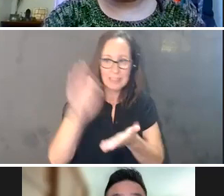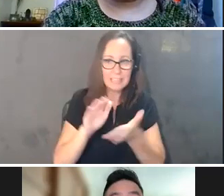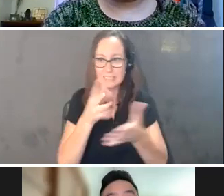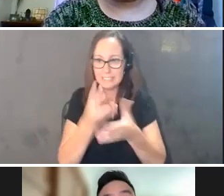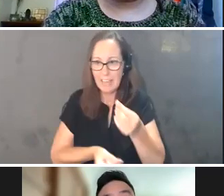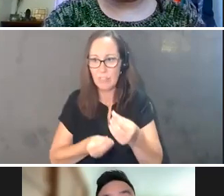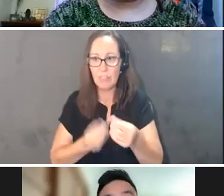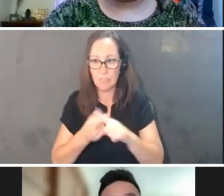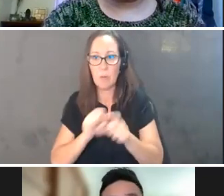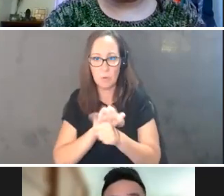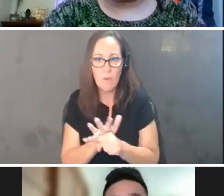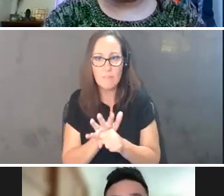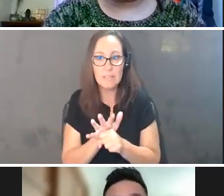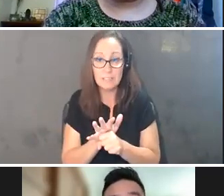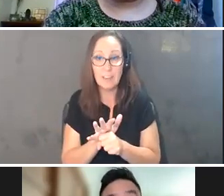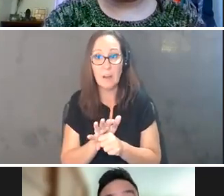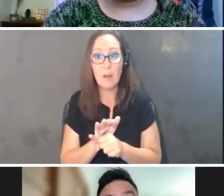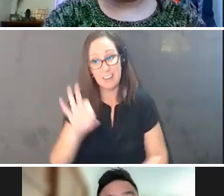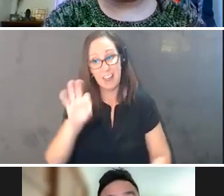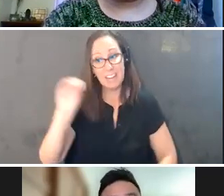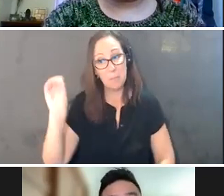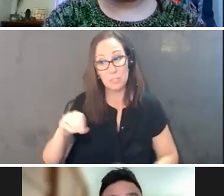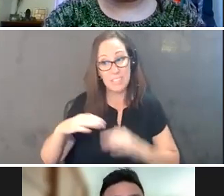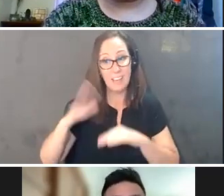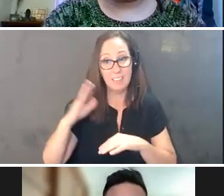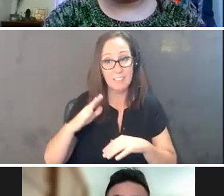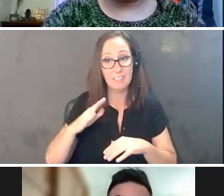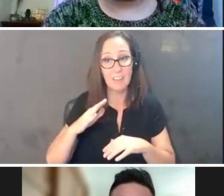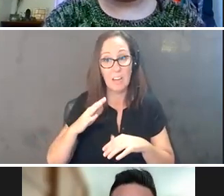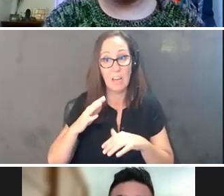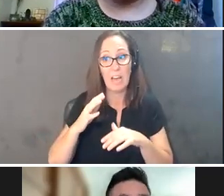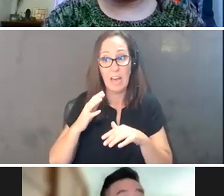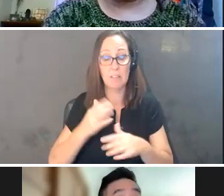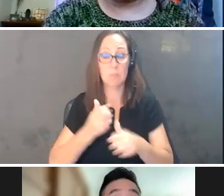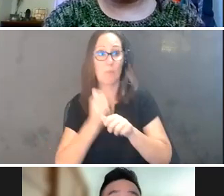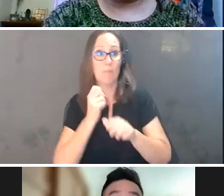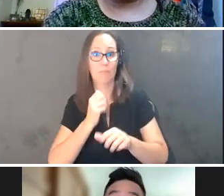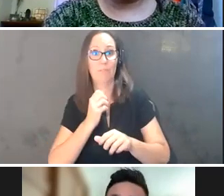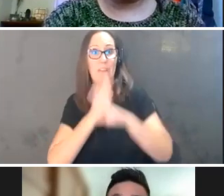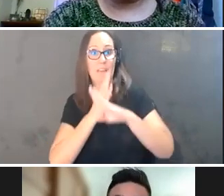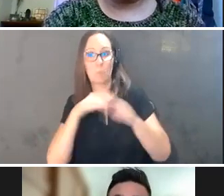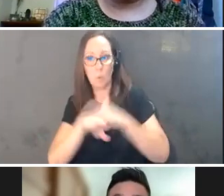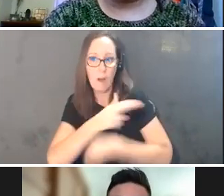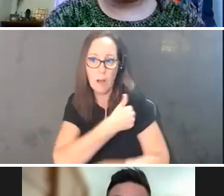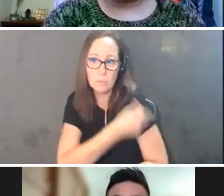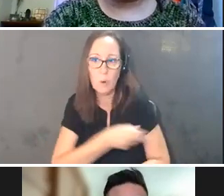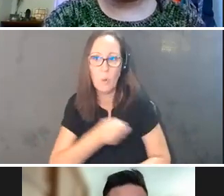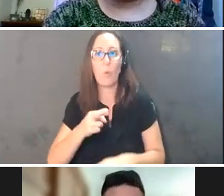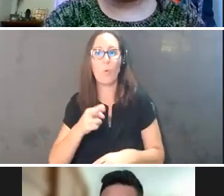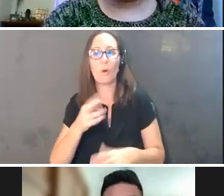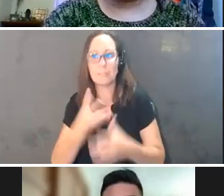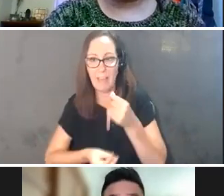highly protected, over 90% protected against hospitalization and death from Delta. Now, are there some breakthrough infections